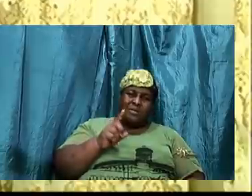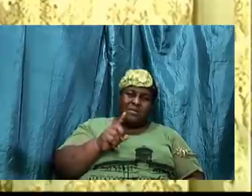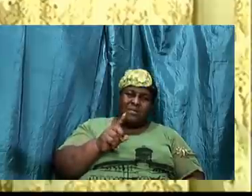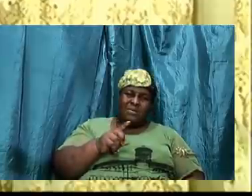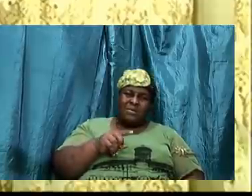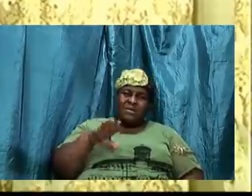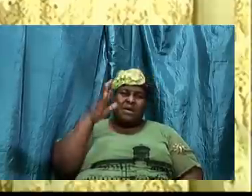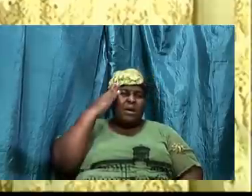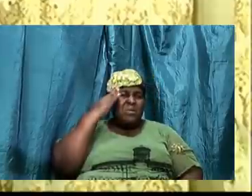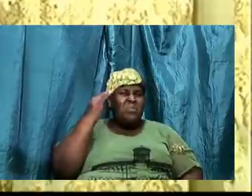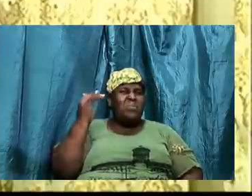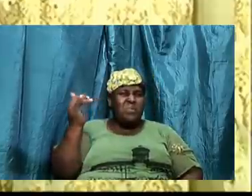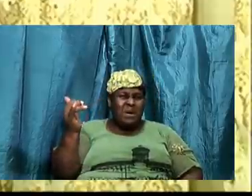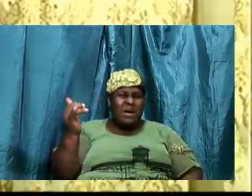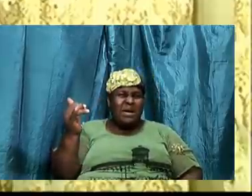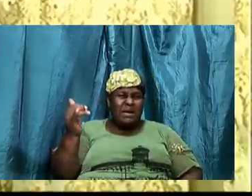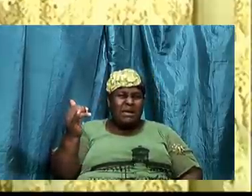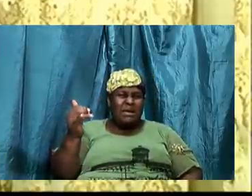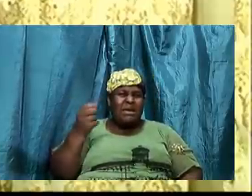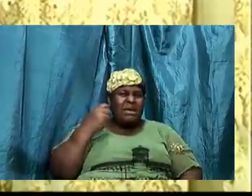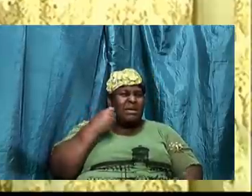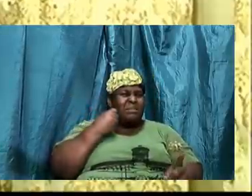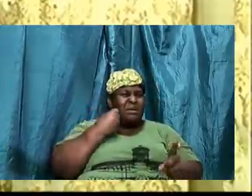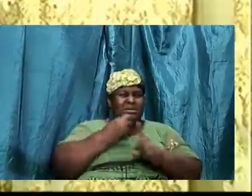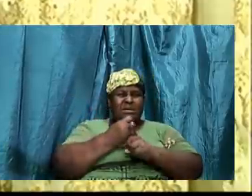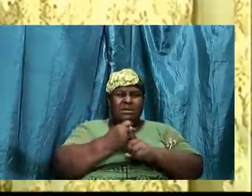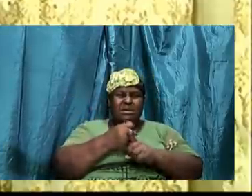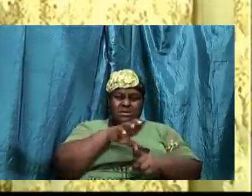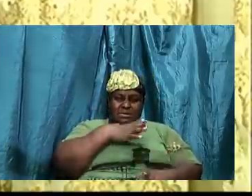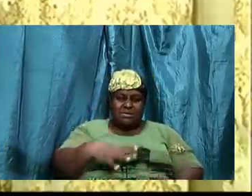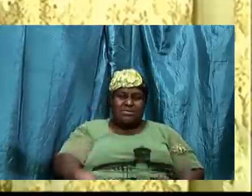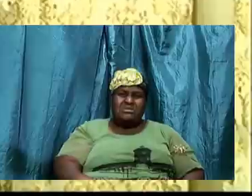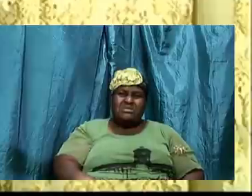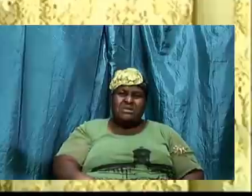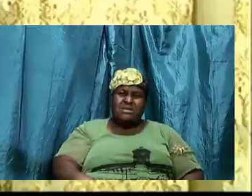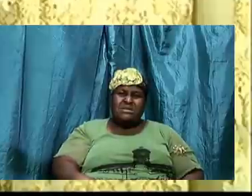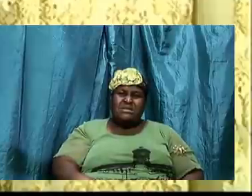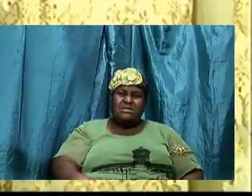And why is he targeting Christians?